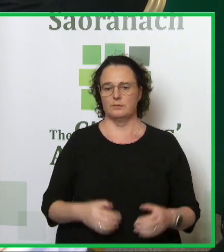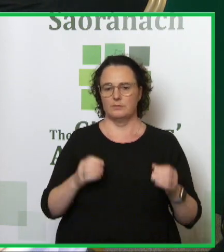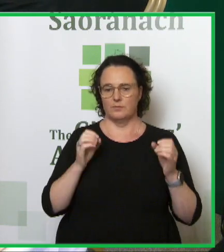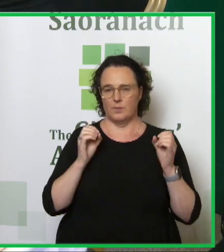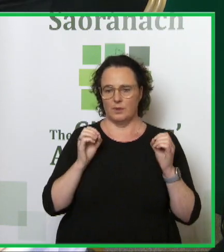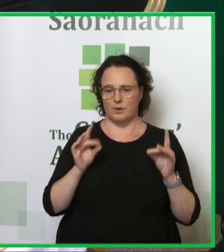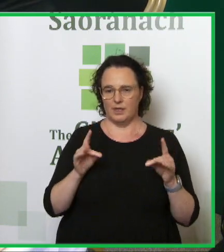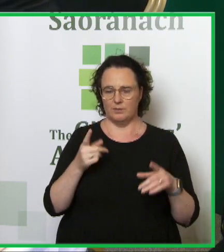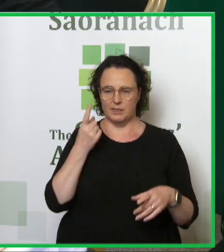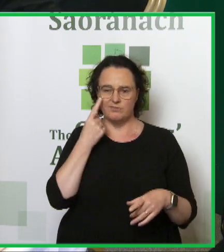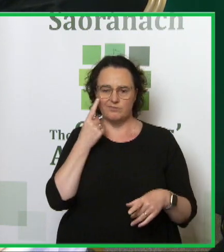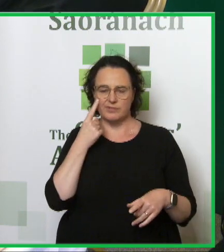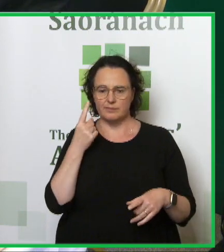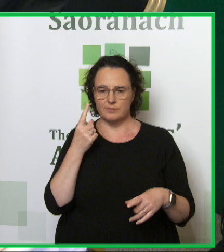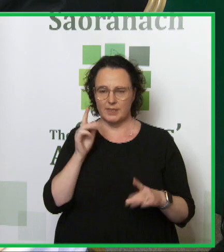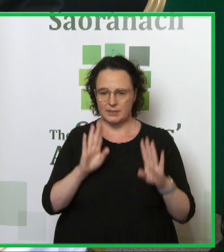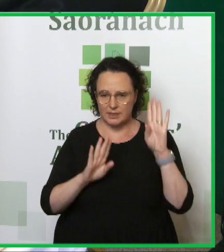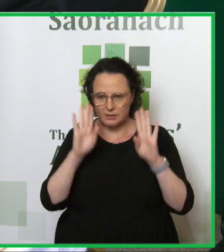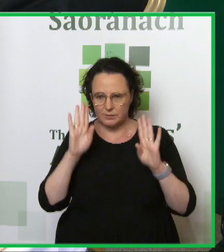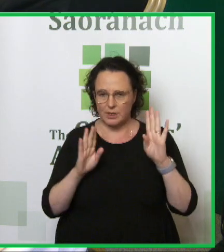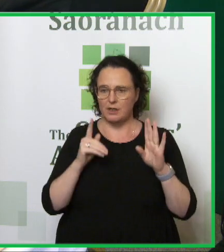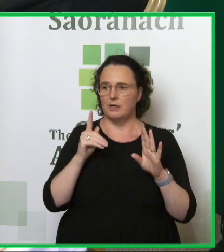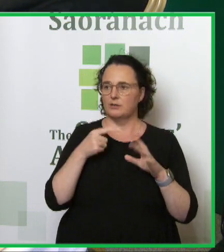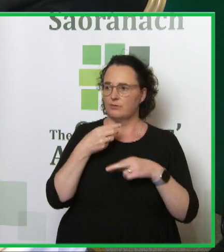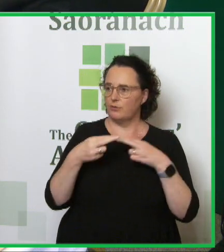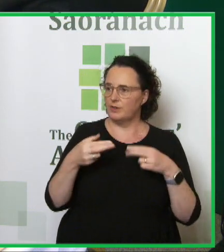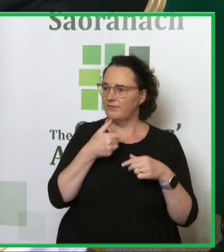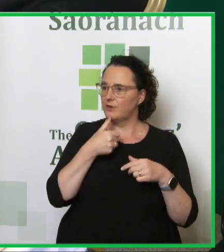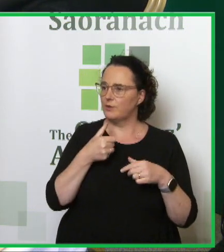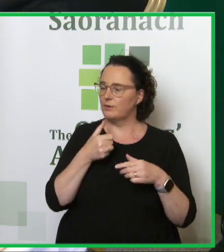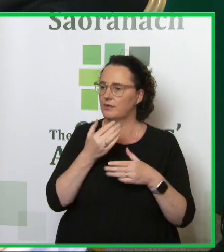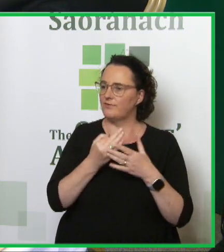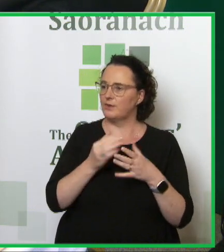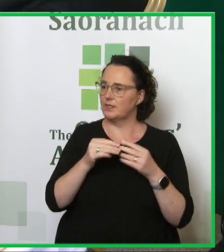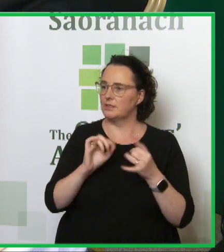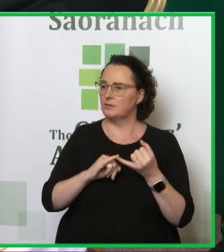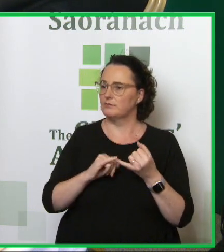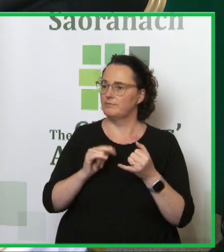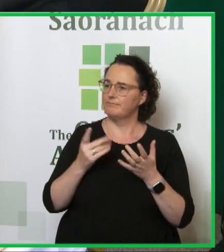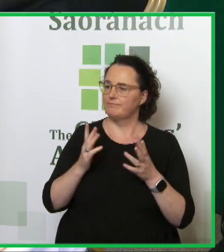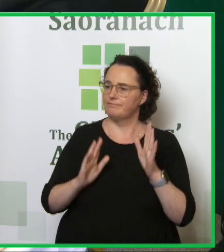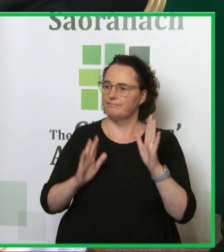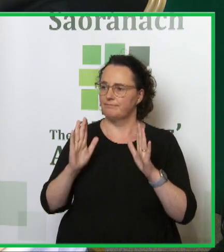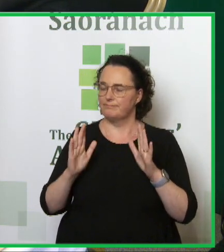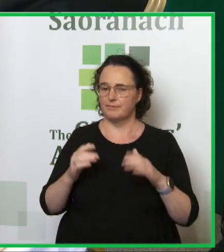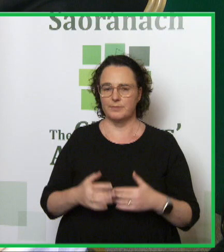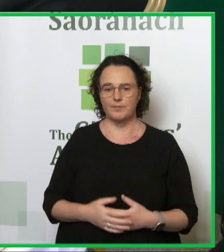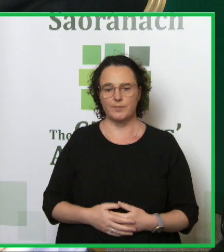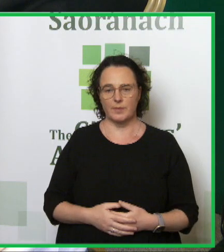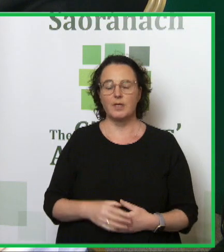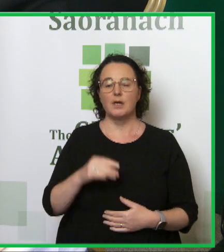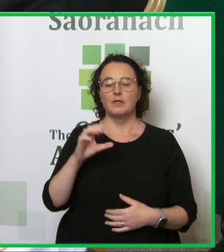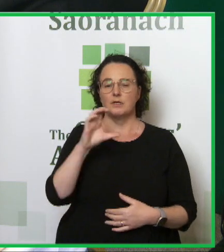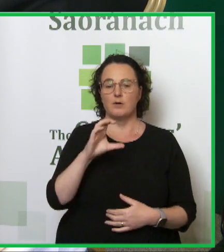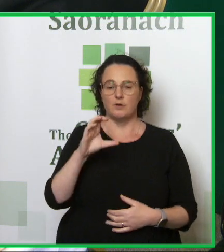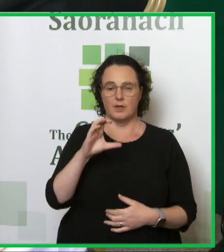Just test the room on a few things. Do you want to make comment on the drugs are? Yeah, well, on the question of